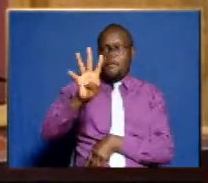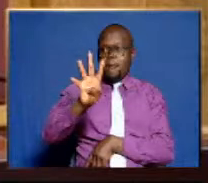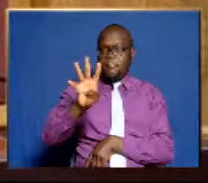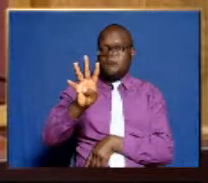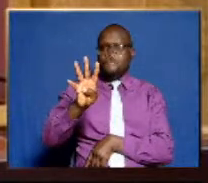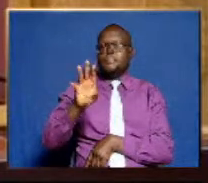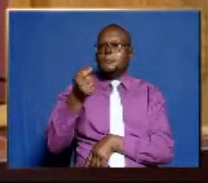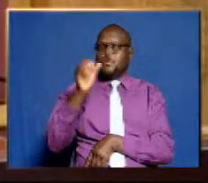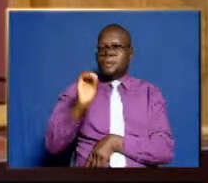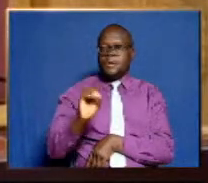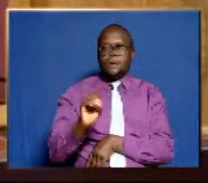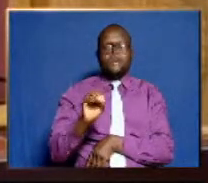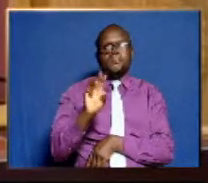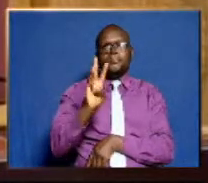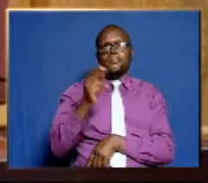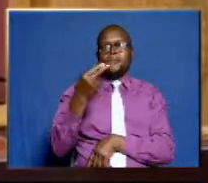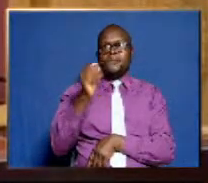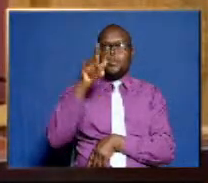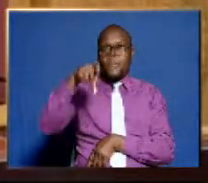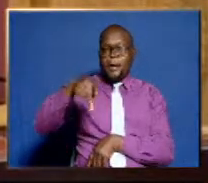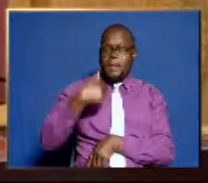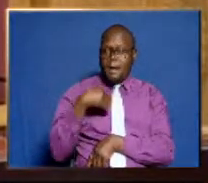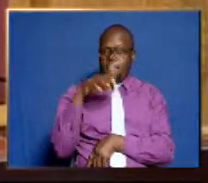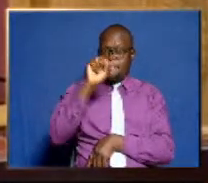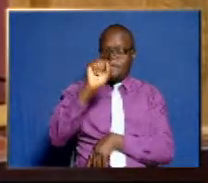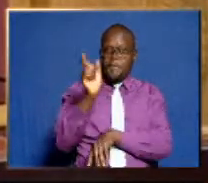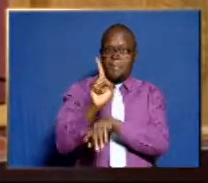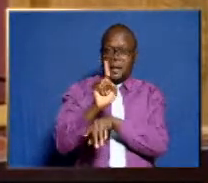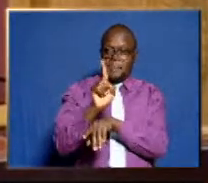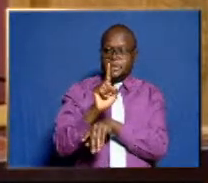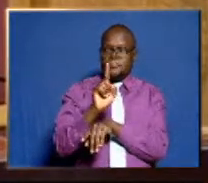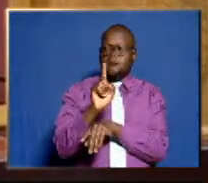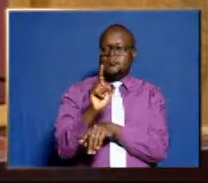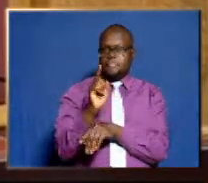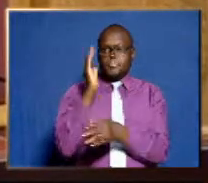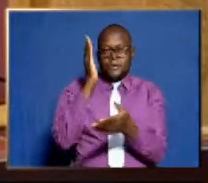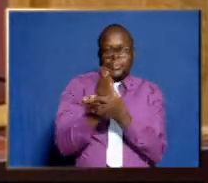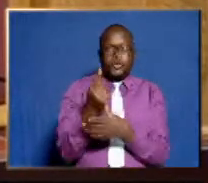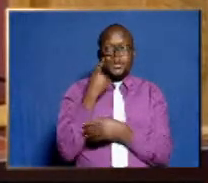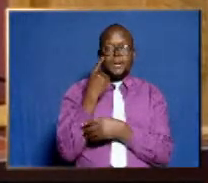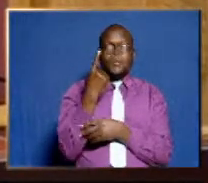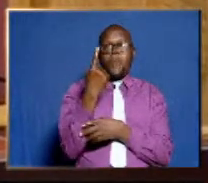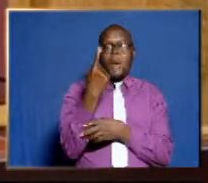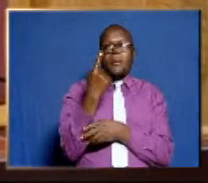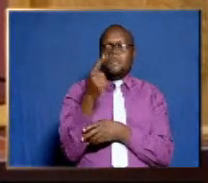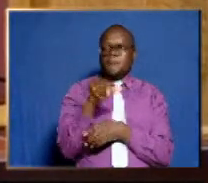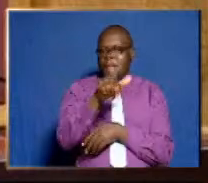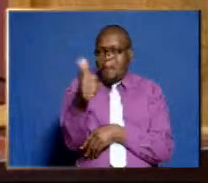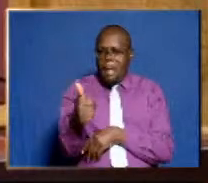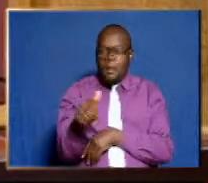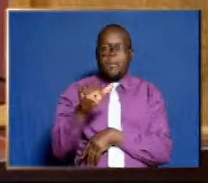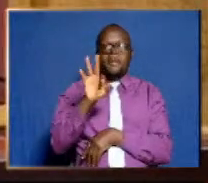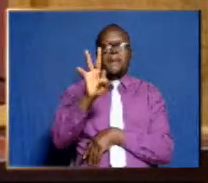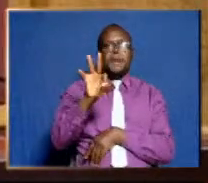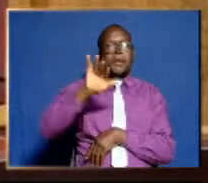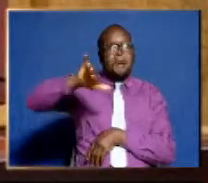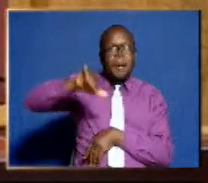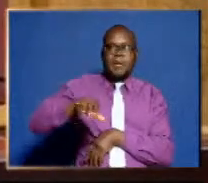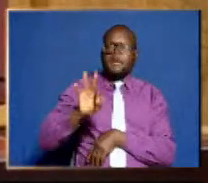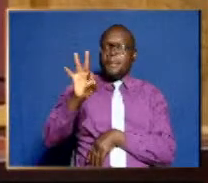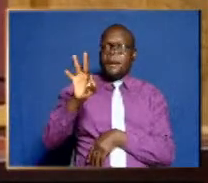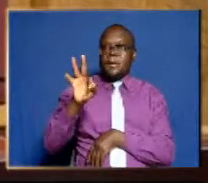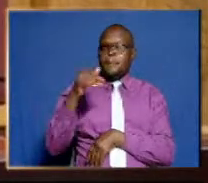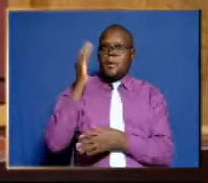can have an extra 5 minutes. I actually see 1 member coming, so 3 more members, because we